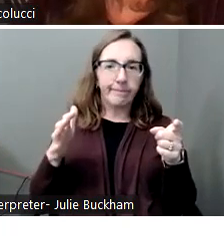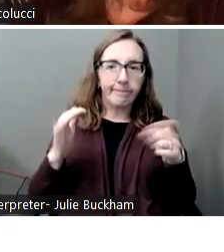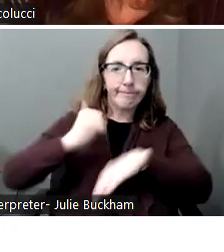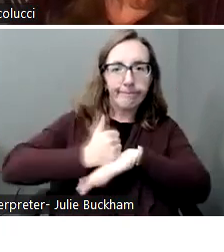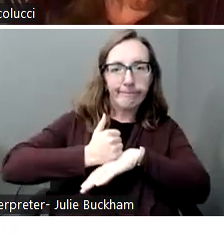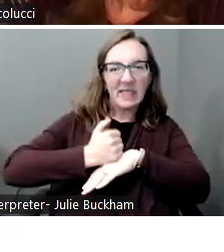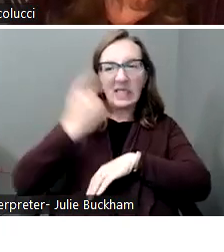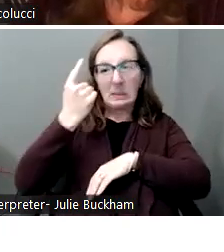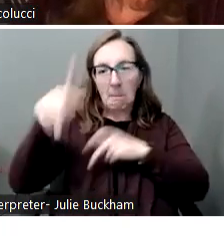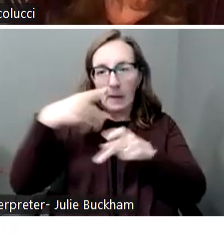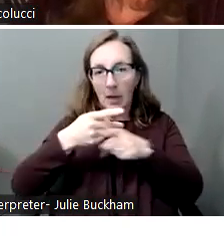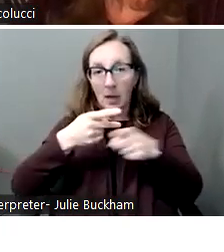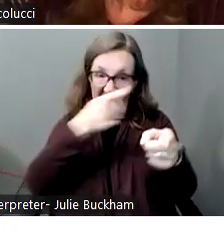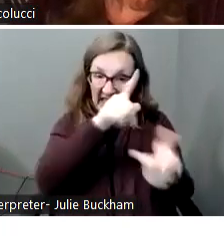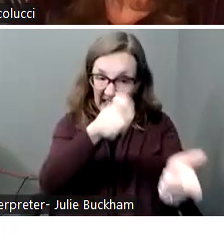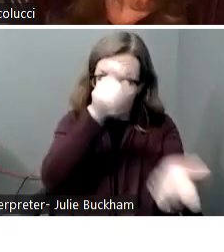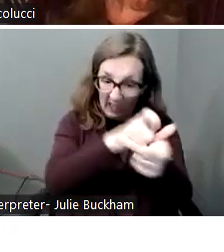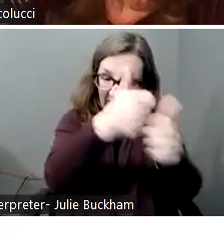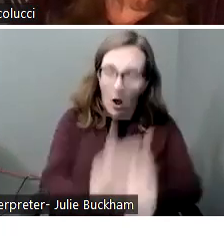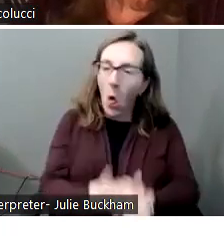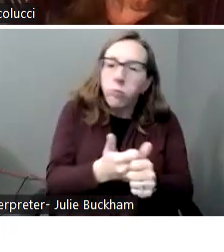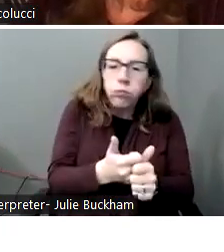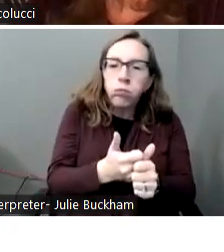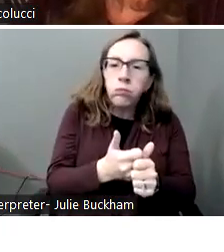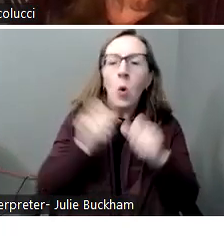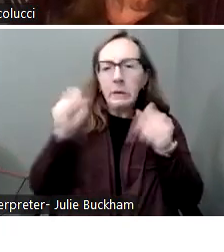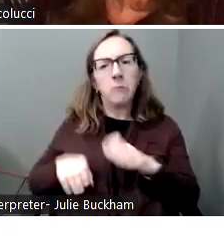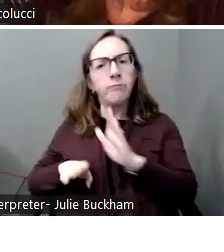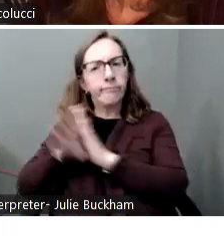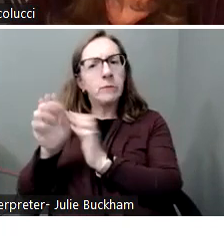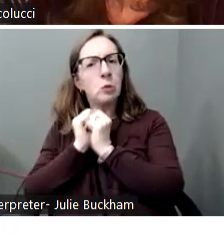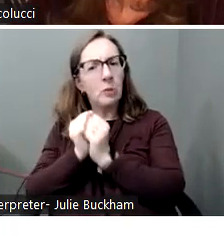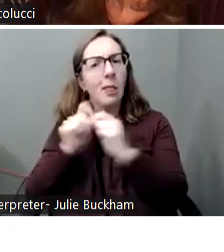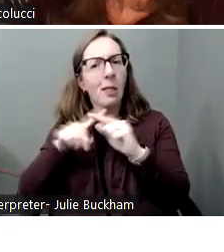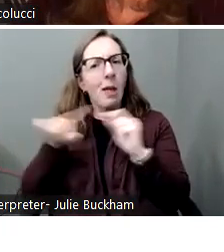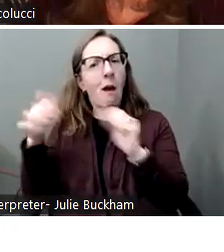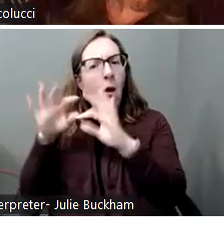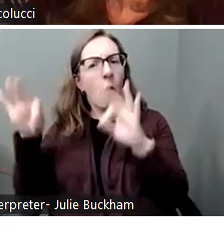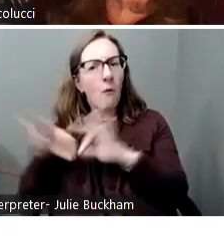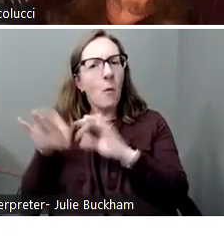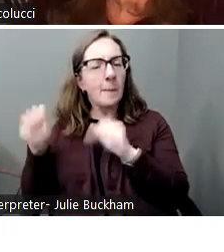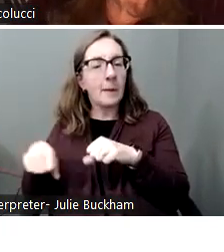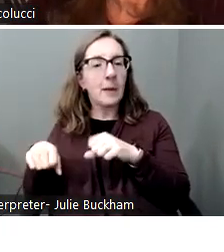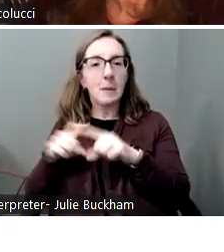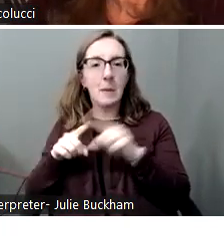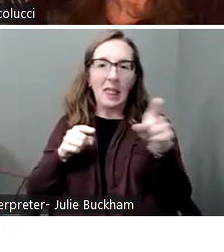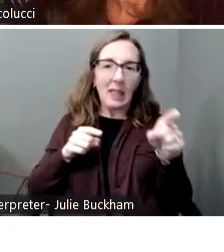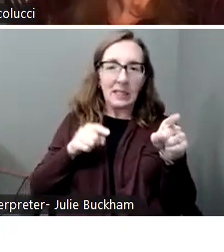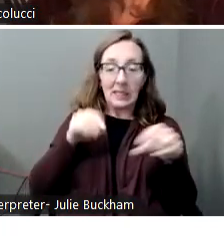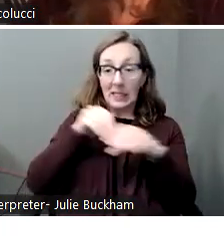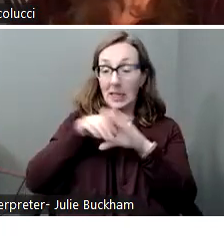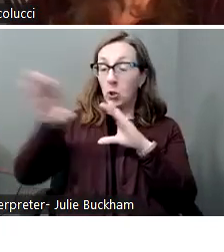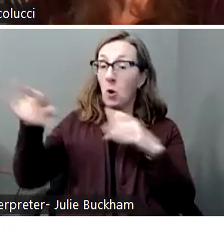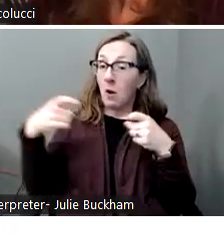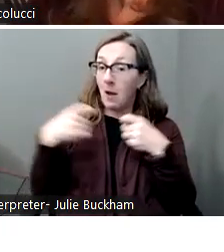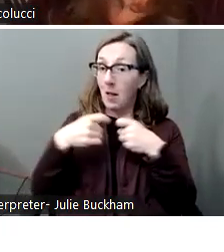is this exact form or one that we work on developing together. But it would be wonderful to have these in your electronic health